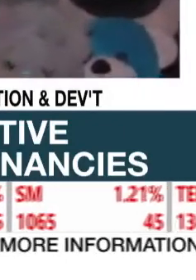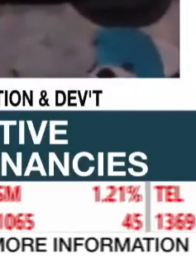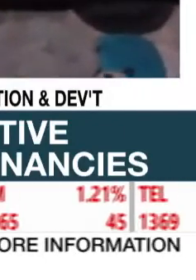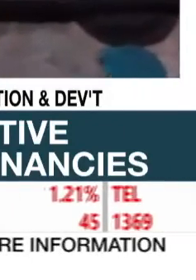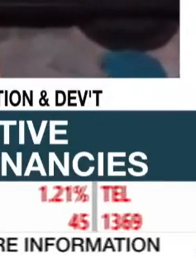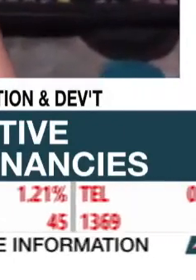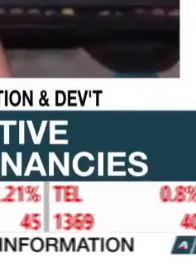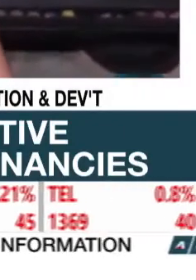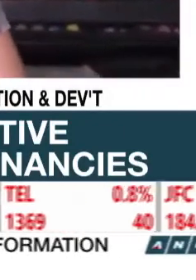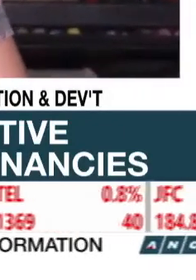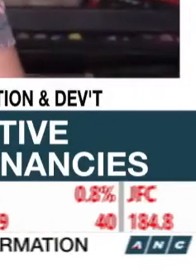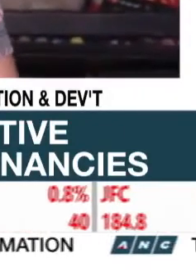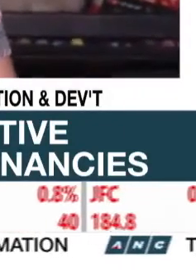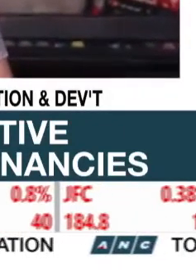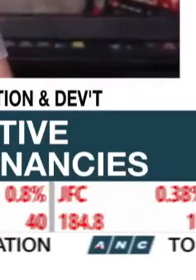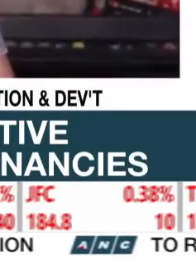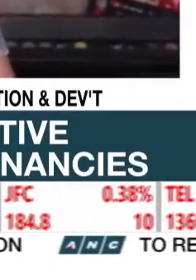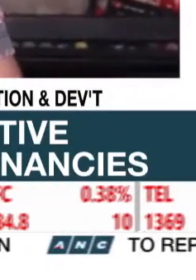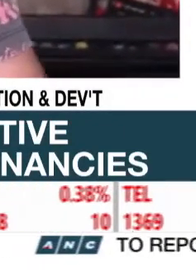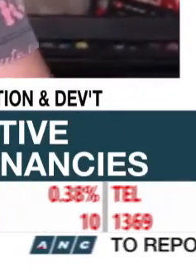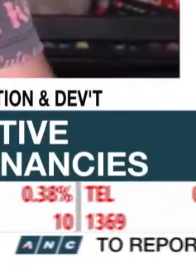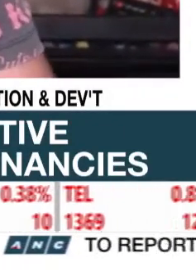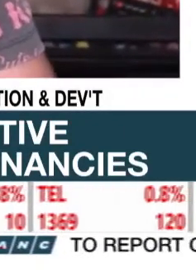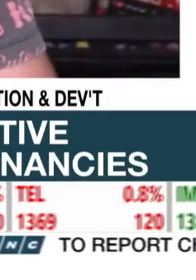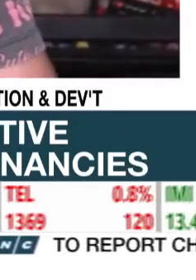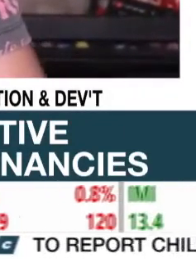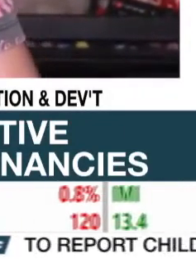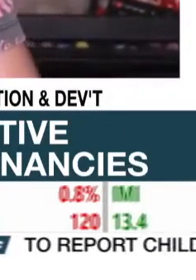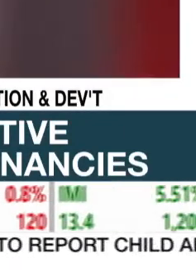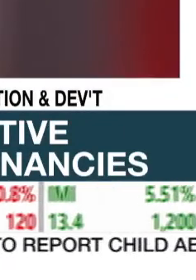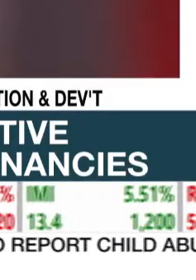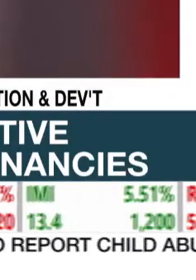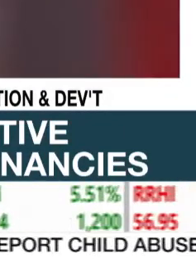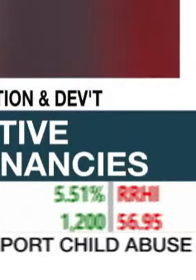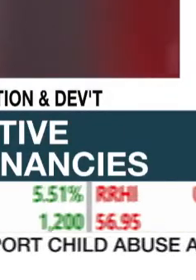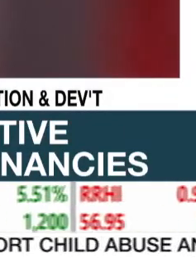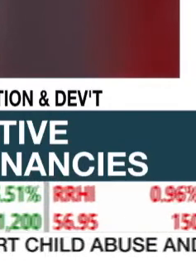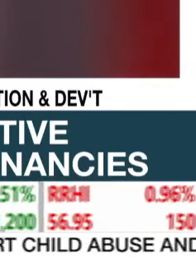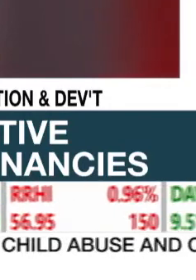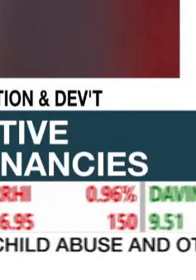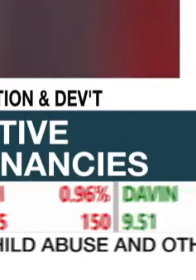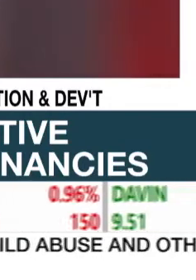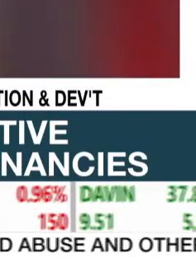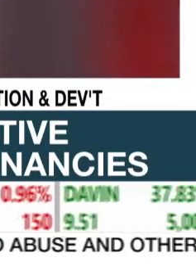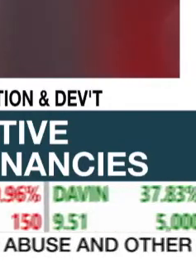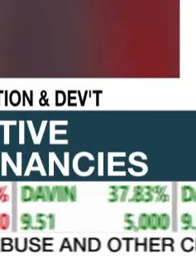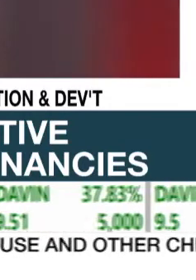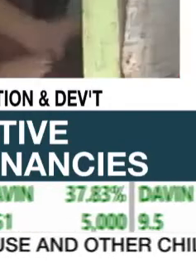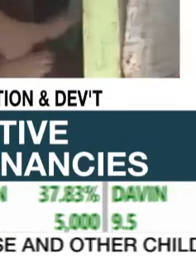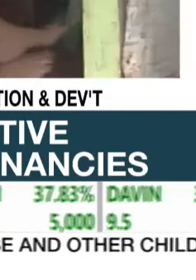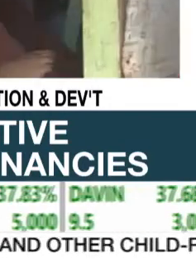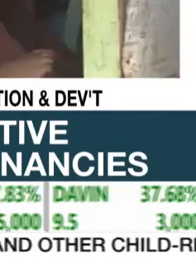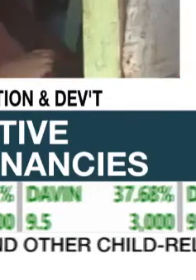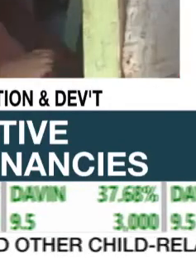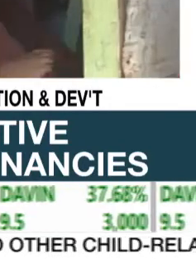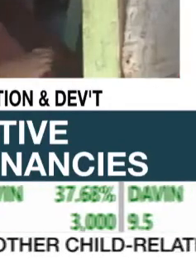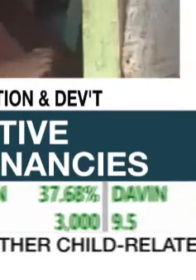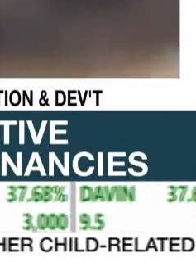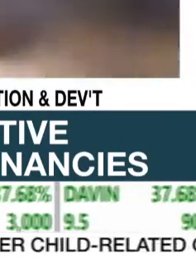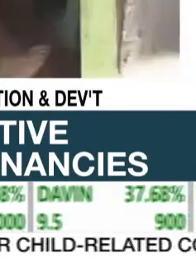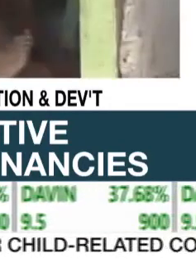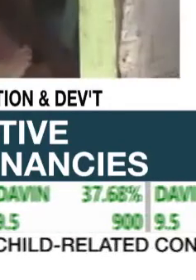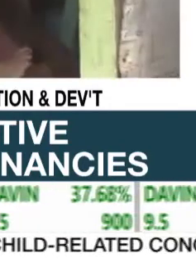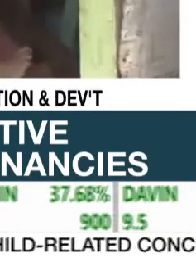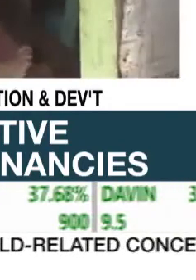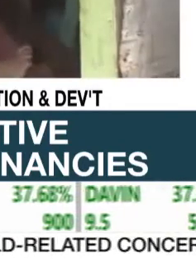the consent of their parents, which was the reverse of the situation before 2013. So